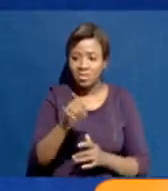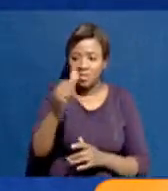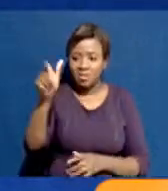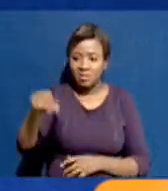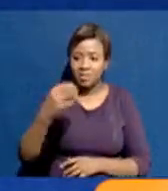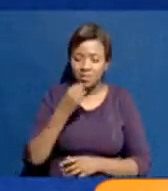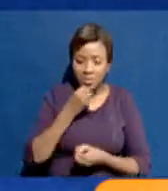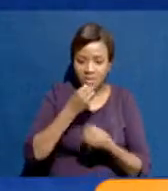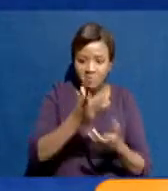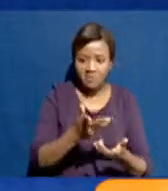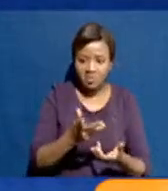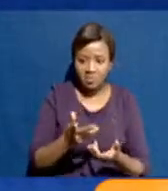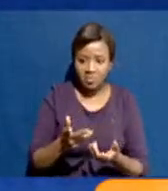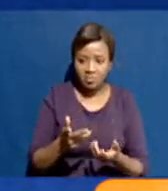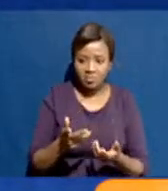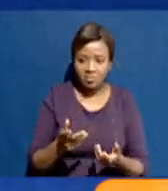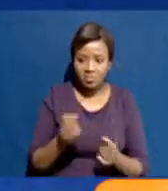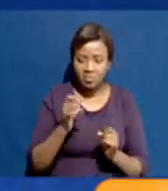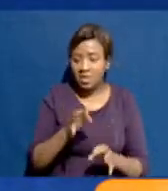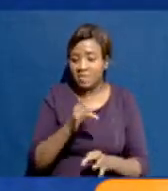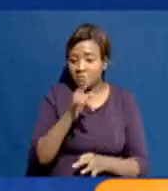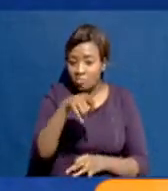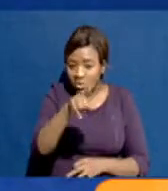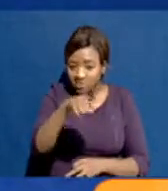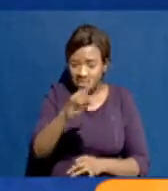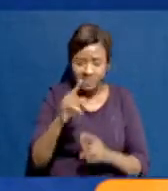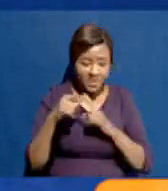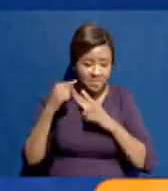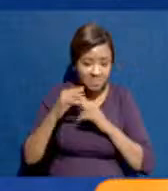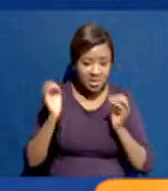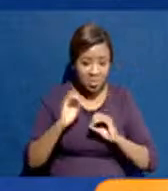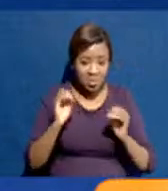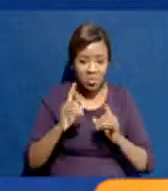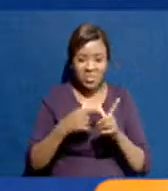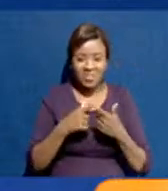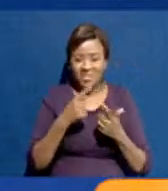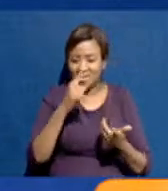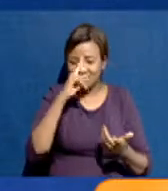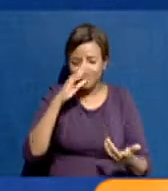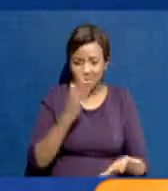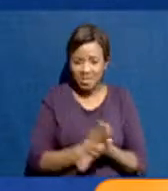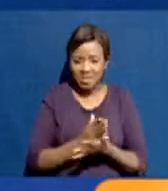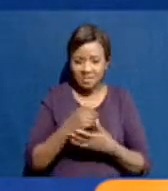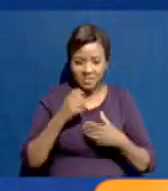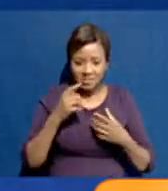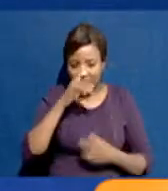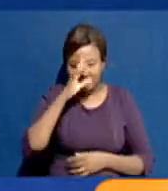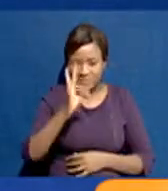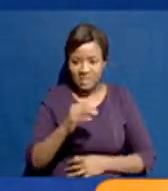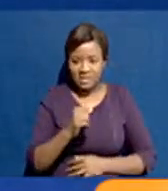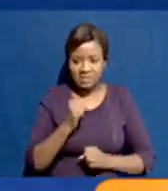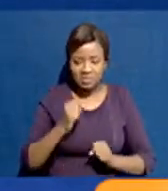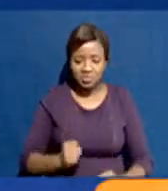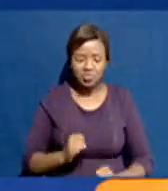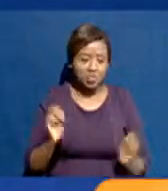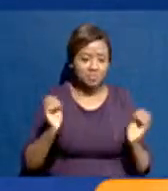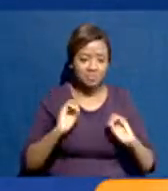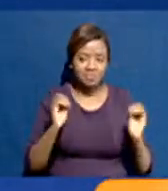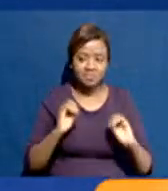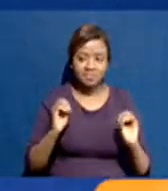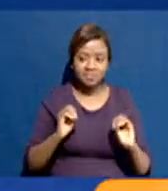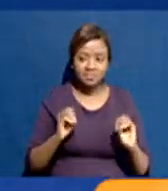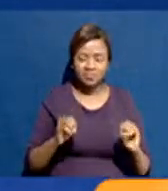else tells you, if they're not living this experience, you don't take it with that much seriousness, you know. So I got